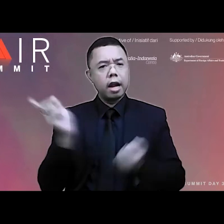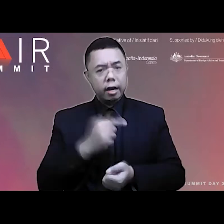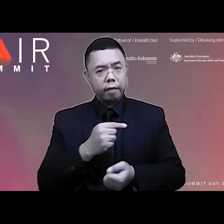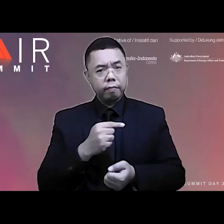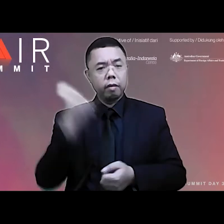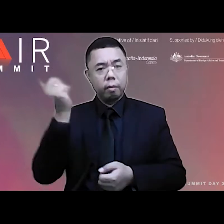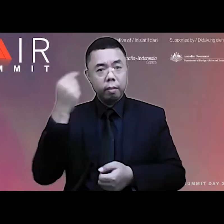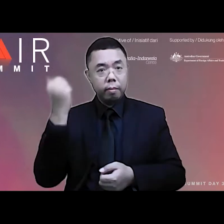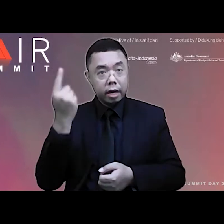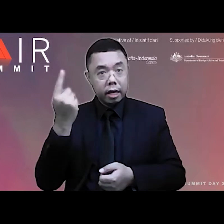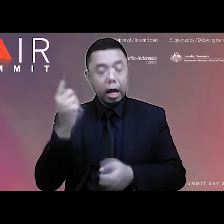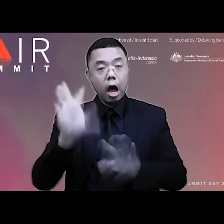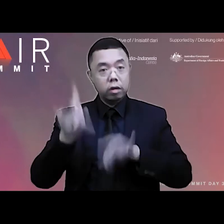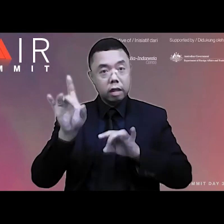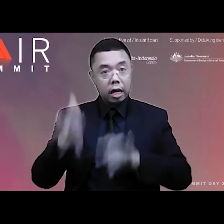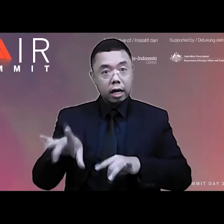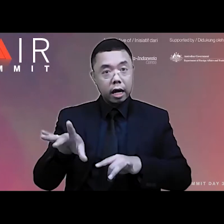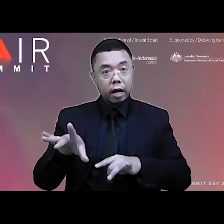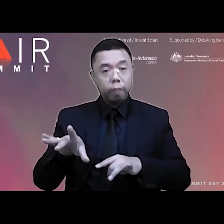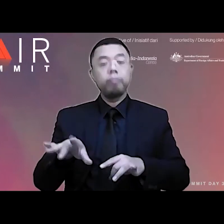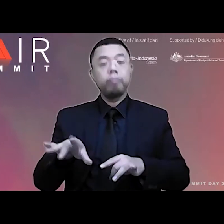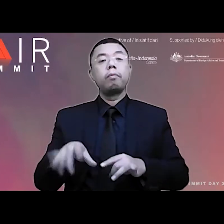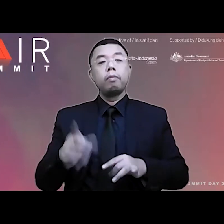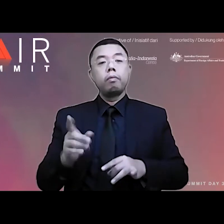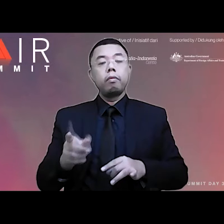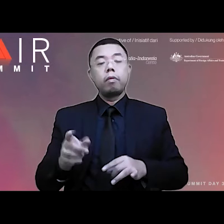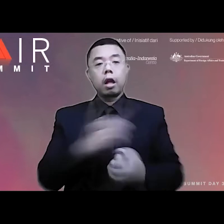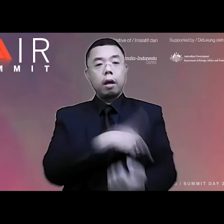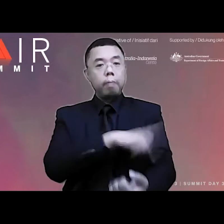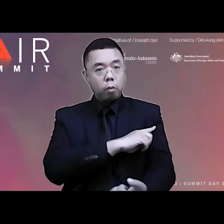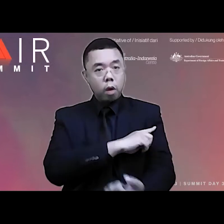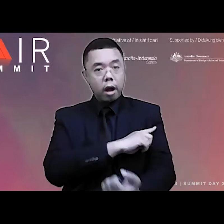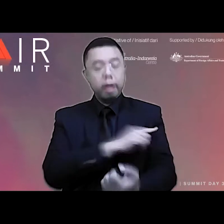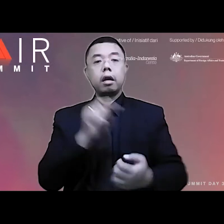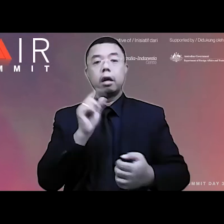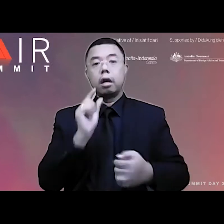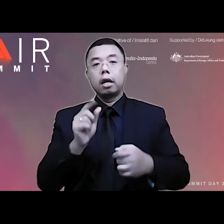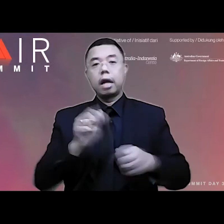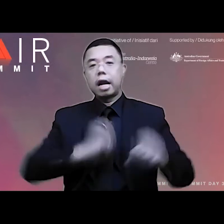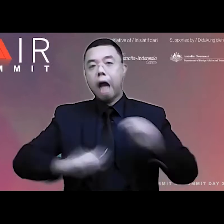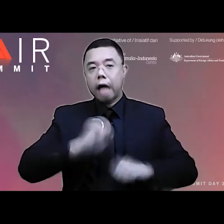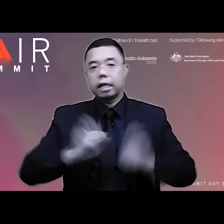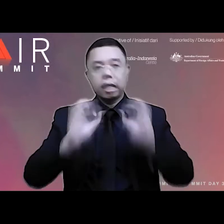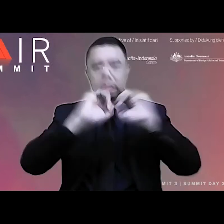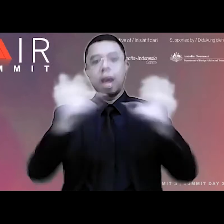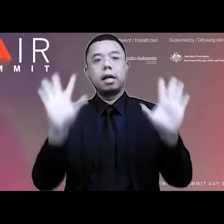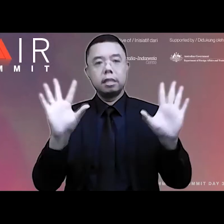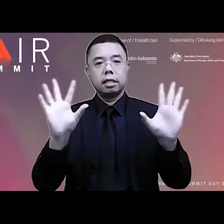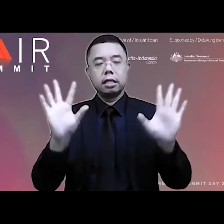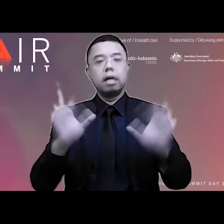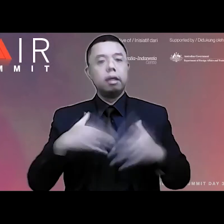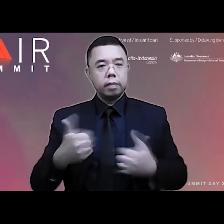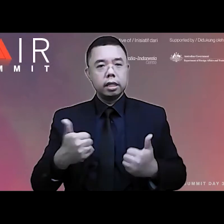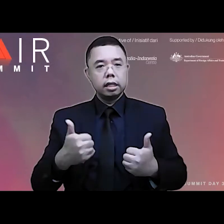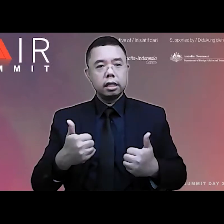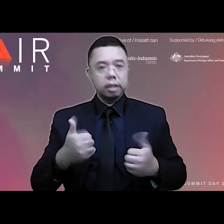potential deliverables and concrete actions can be rolled out. And I'm looking forward